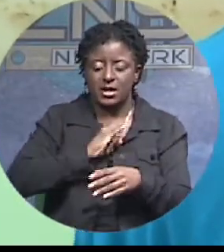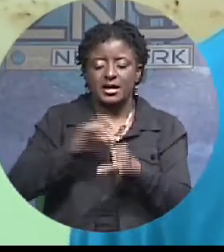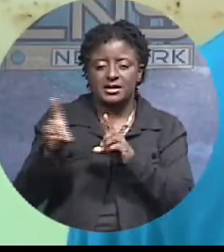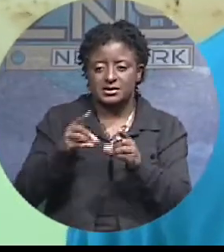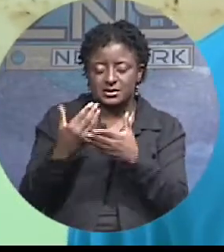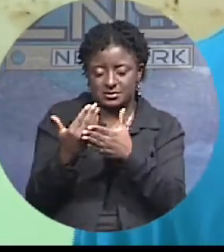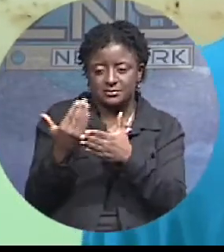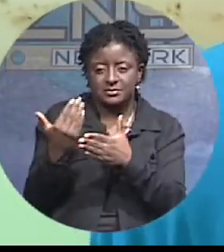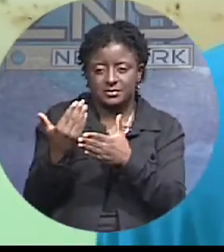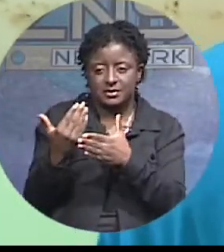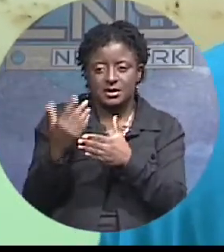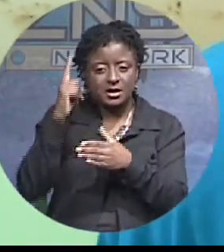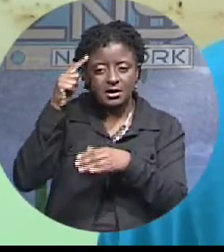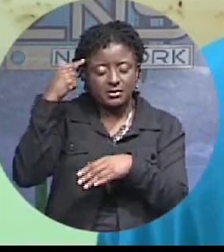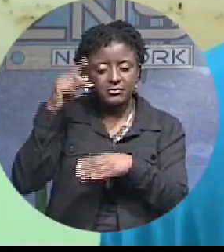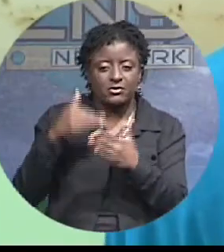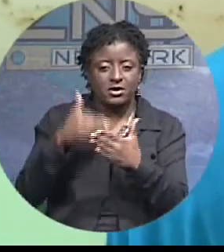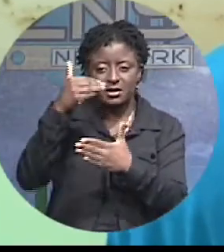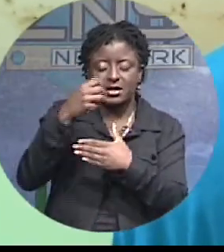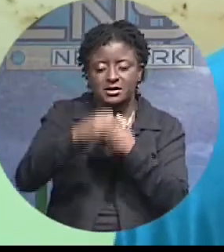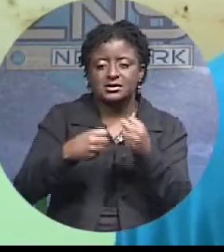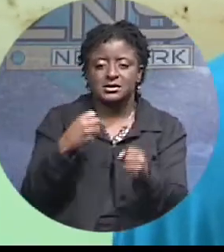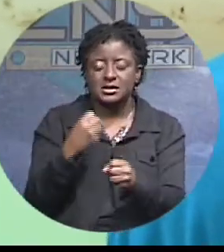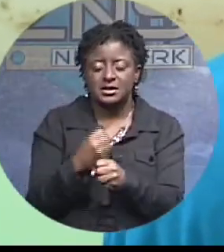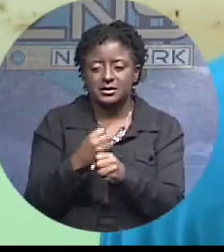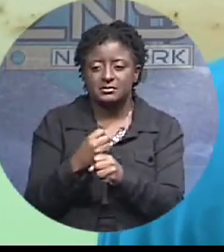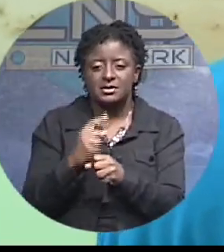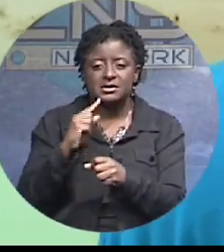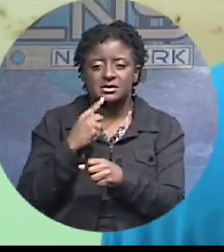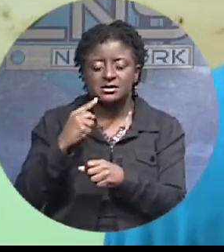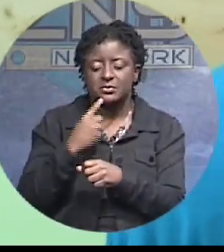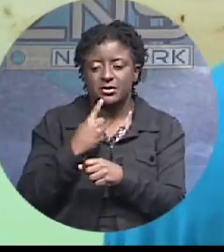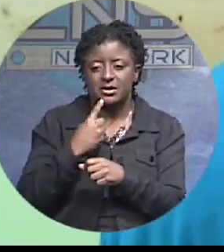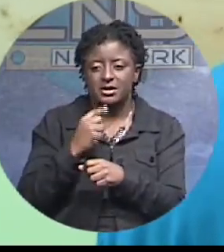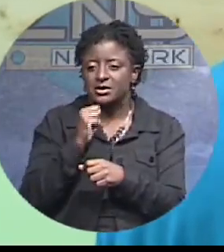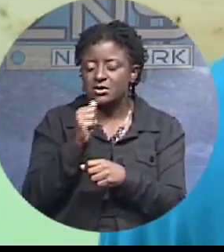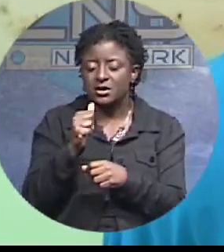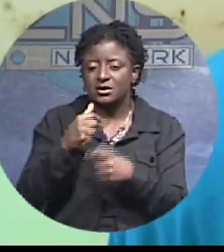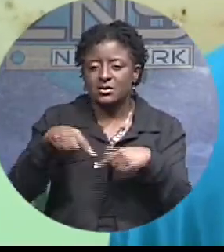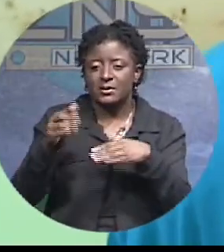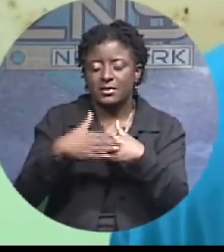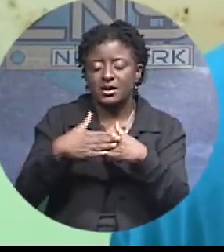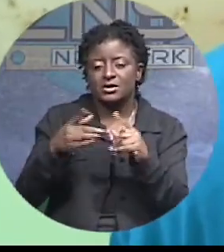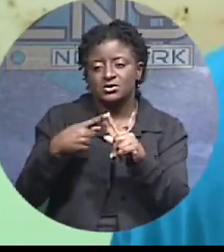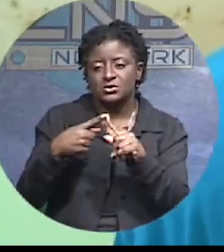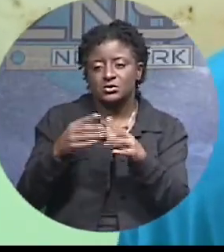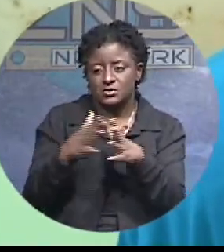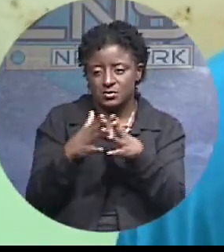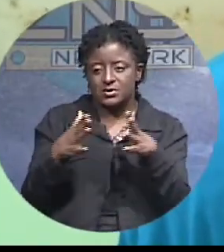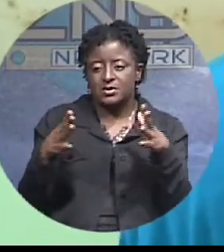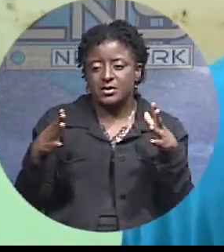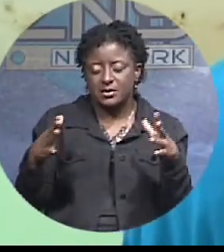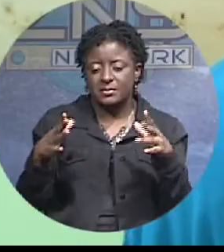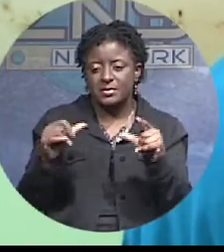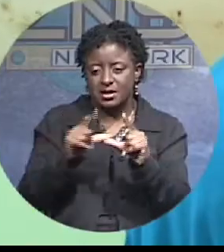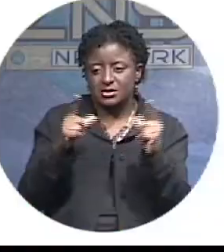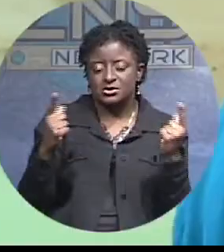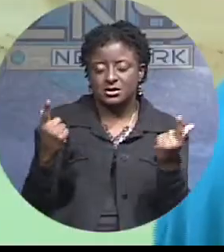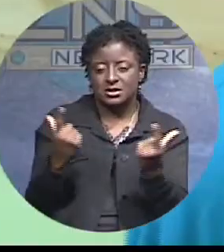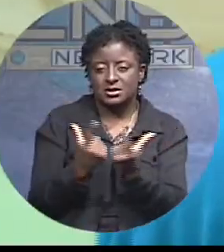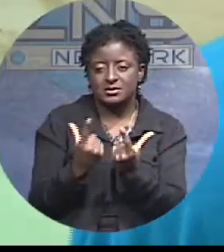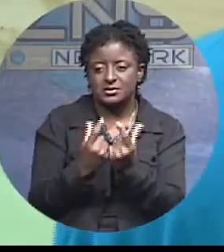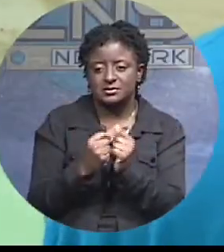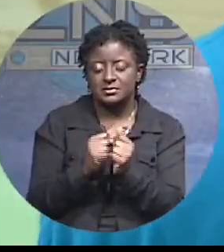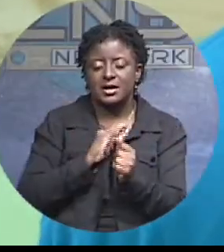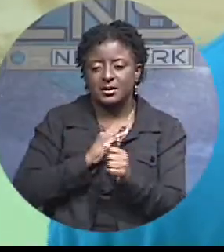created for next year. Definitely disappointed that I didn't get back to the major leagues, which is always the ultimate goal. But you know, I think things will be bright for next year. I'm